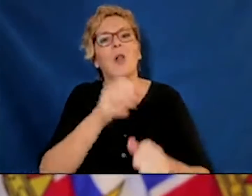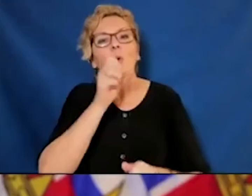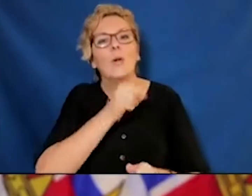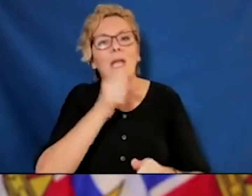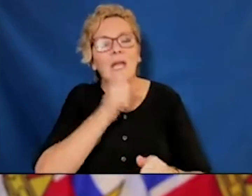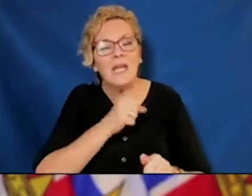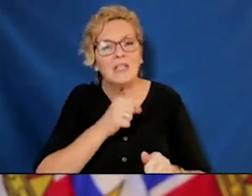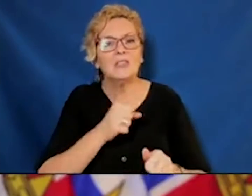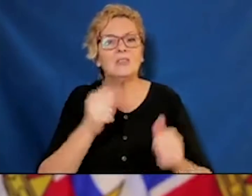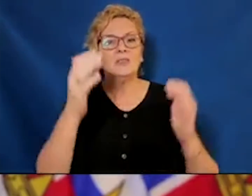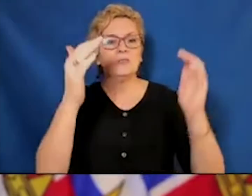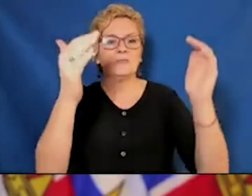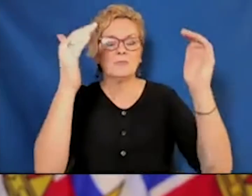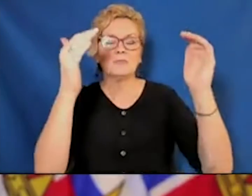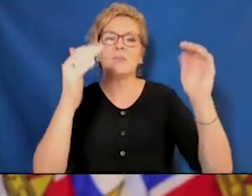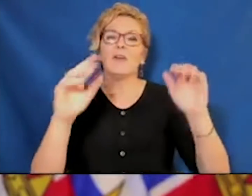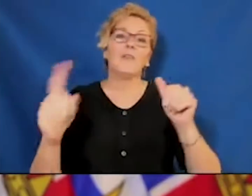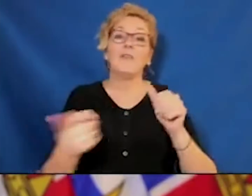patient.